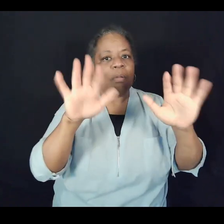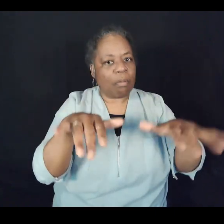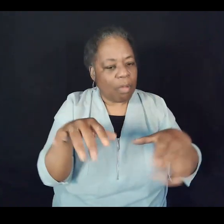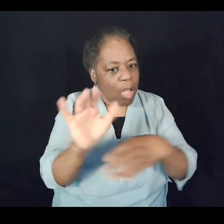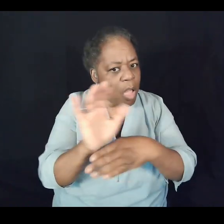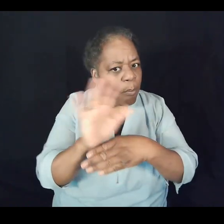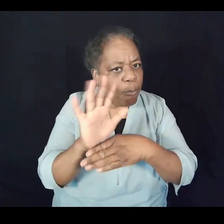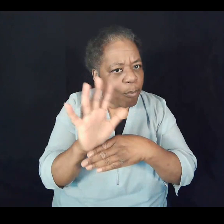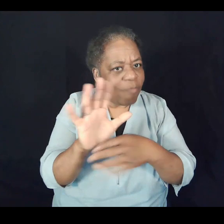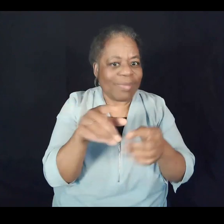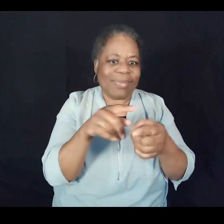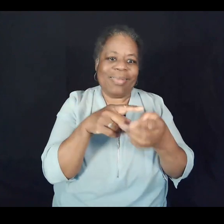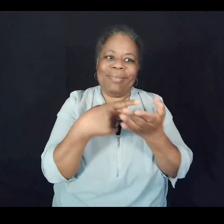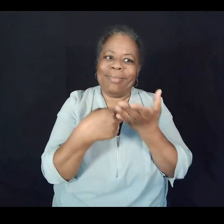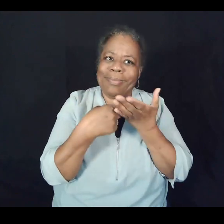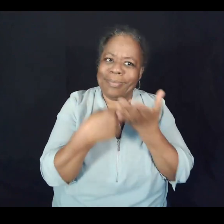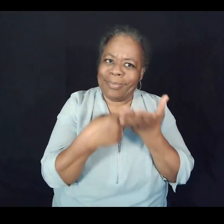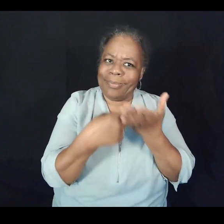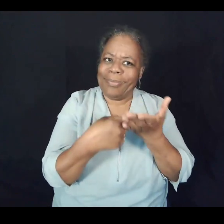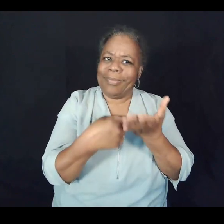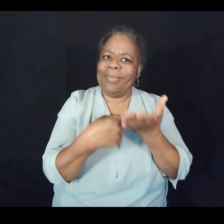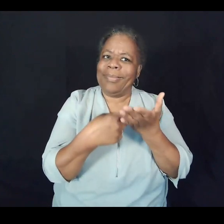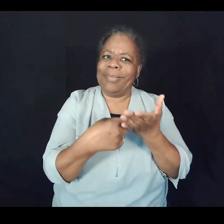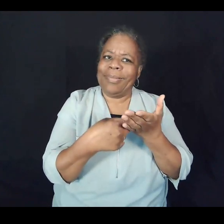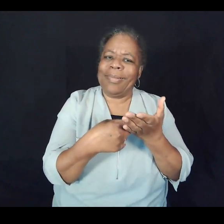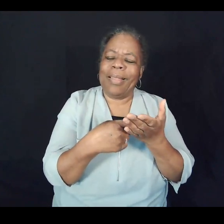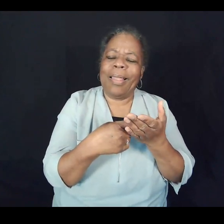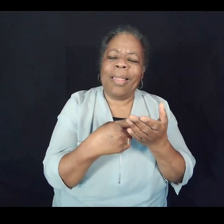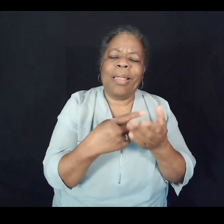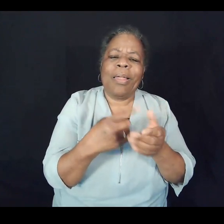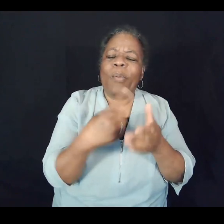described all the gory details of what might happen.